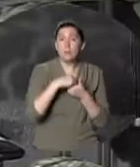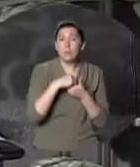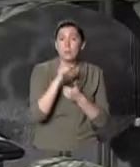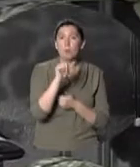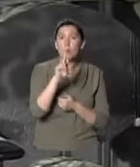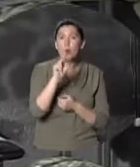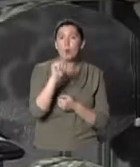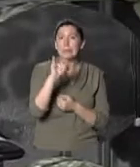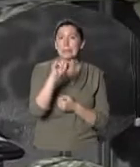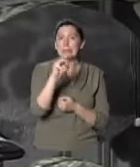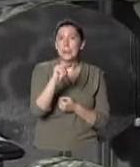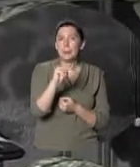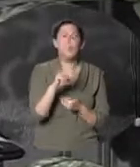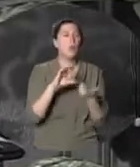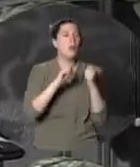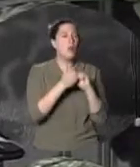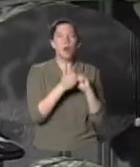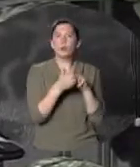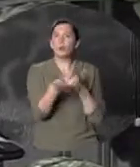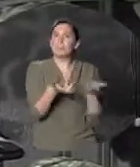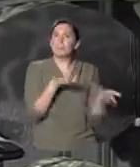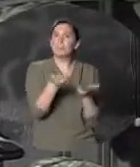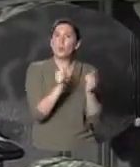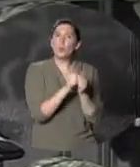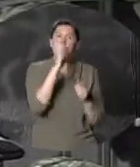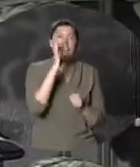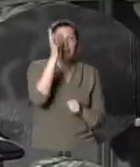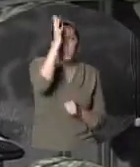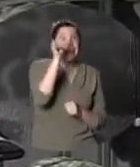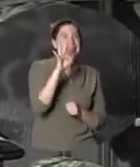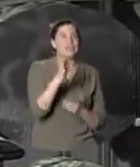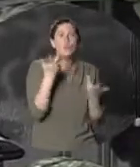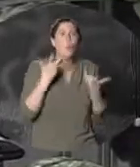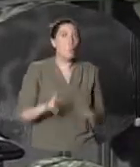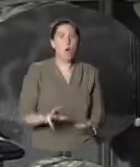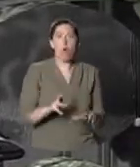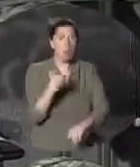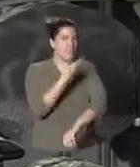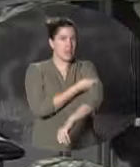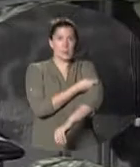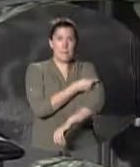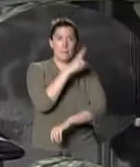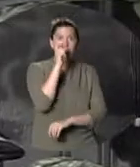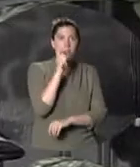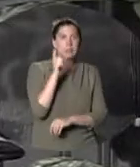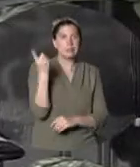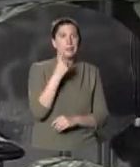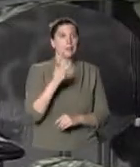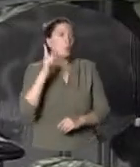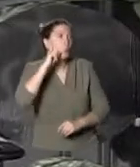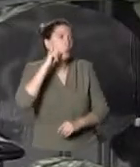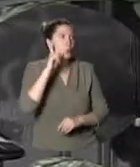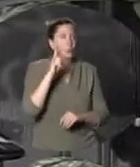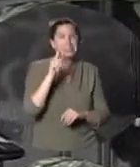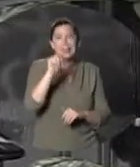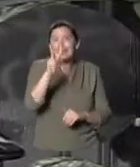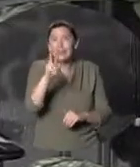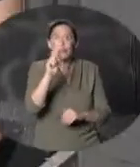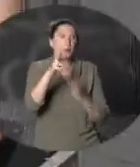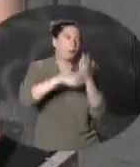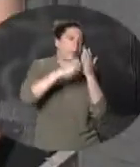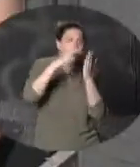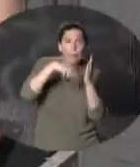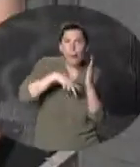you deal with a parent or someone that doesn't want to vaccinate their child because of something they've heard on TV or magazines?